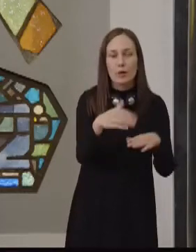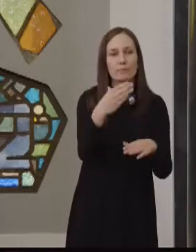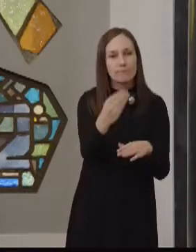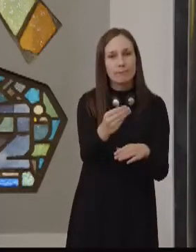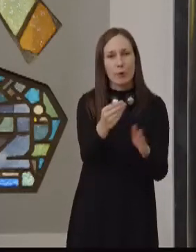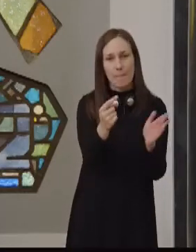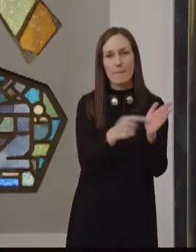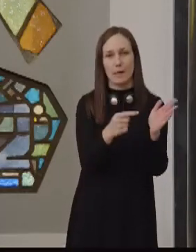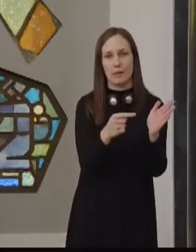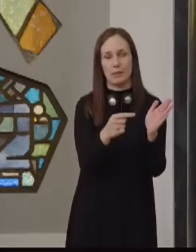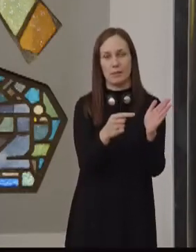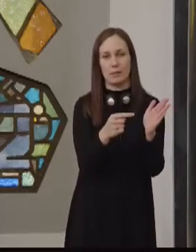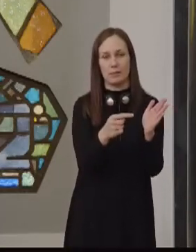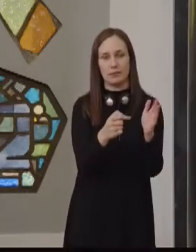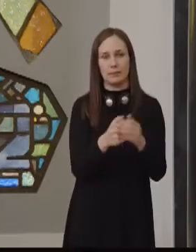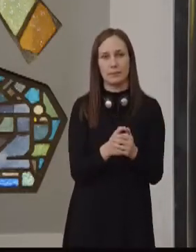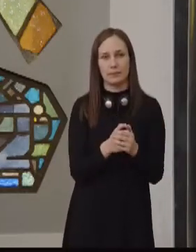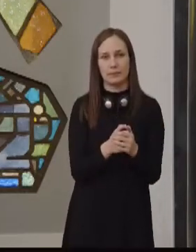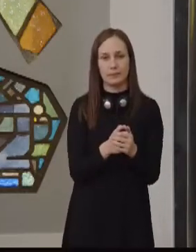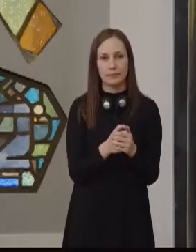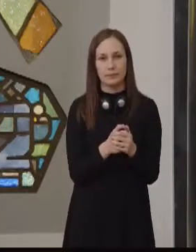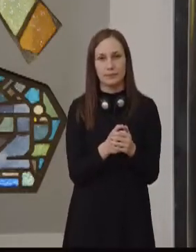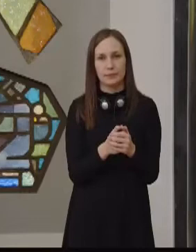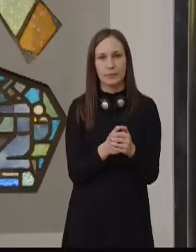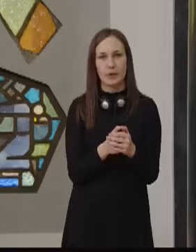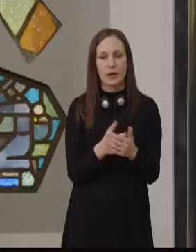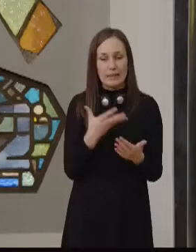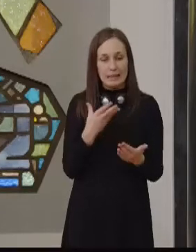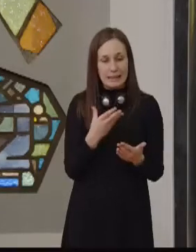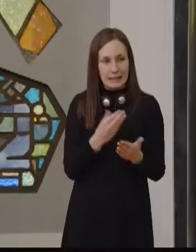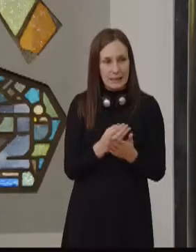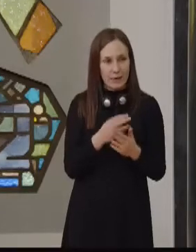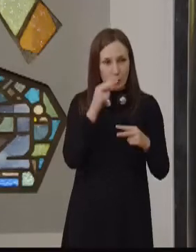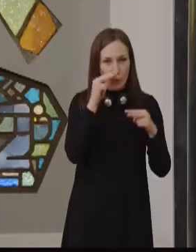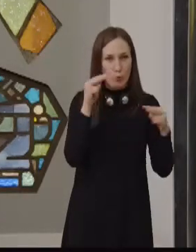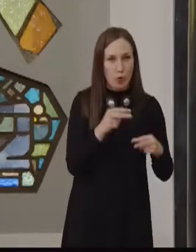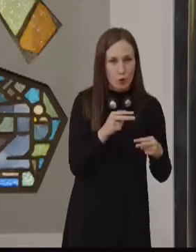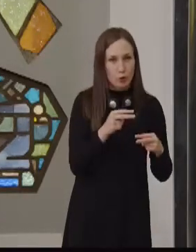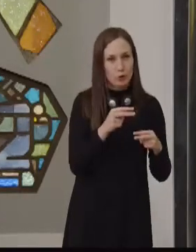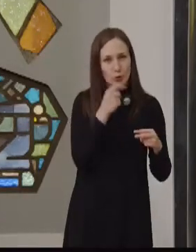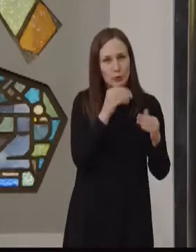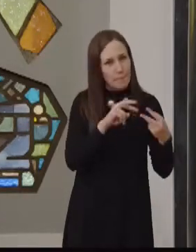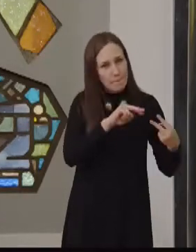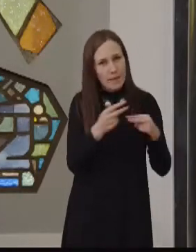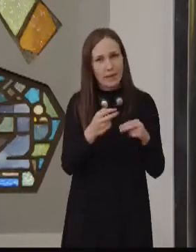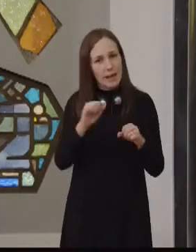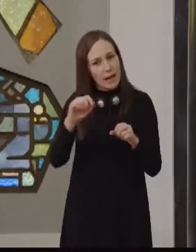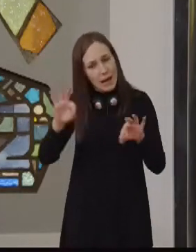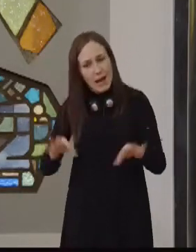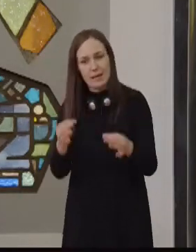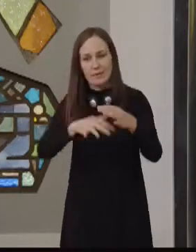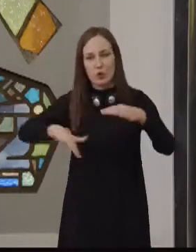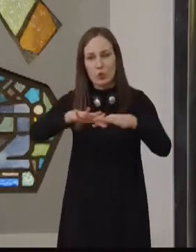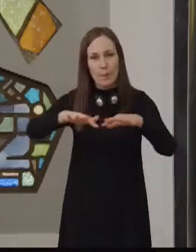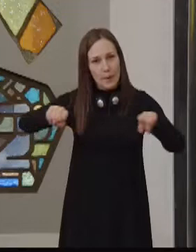politicians, policymakers, because the ball is in your hands. Maybe sometimes you will have to go against your